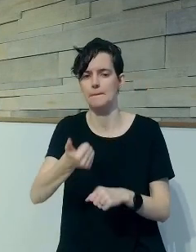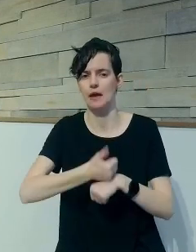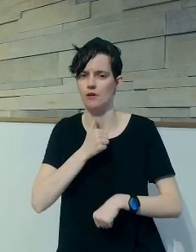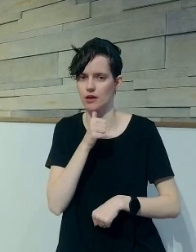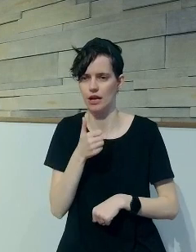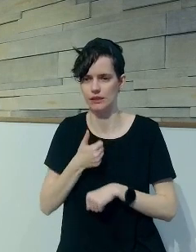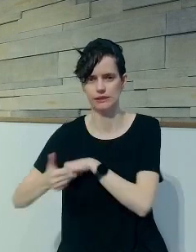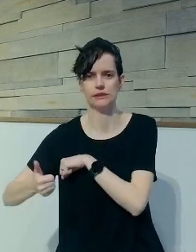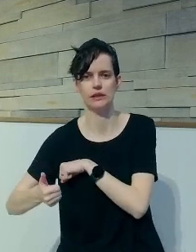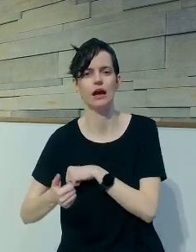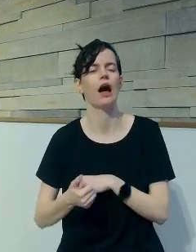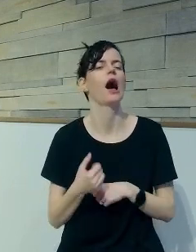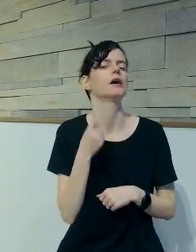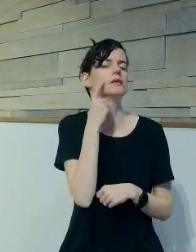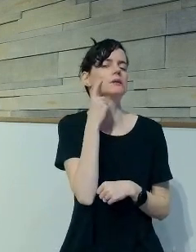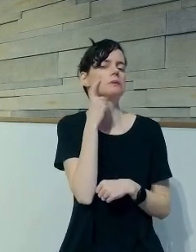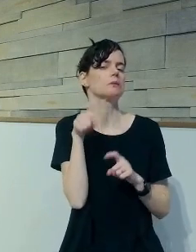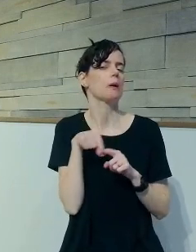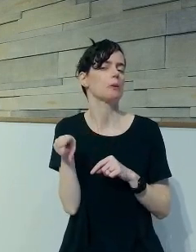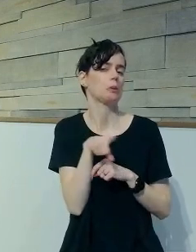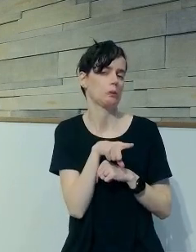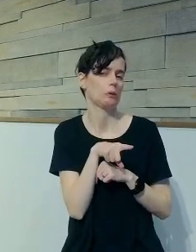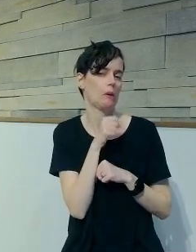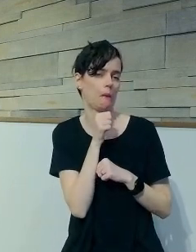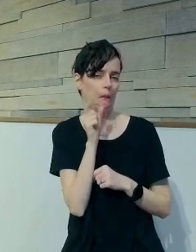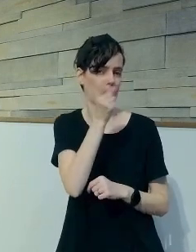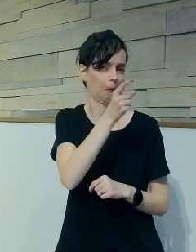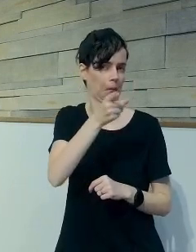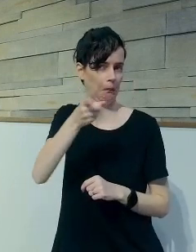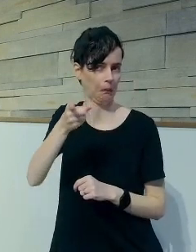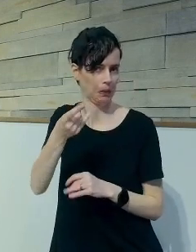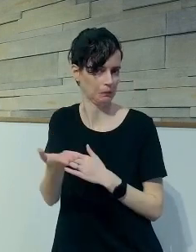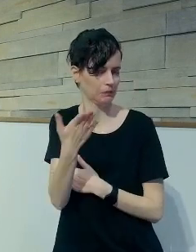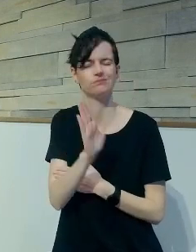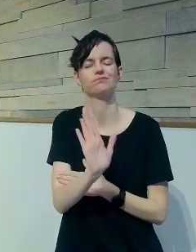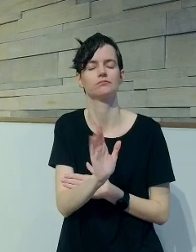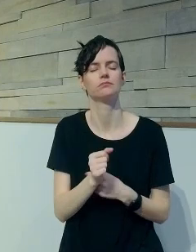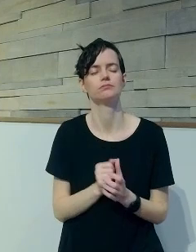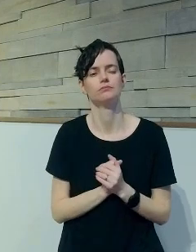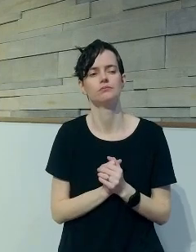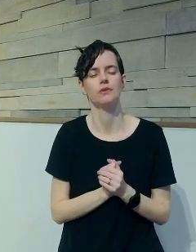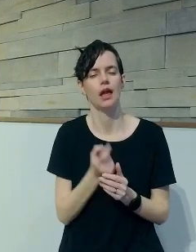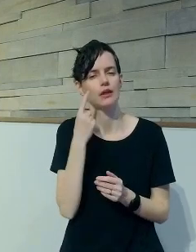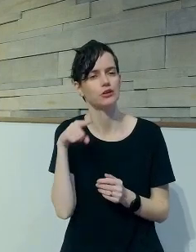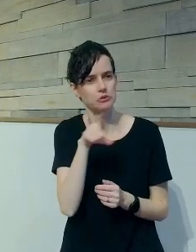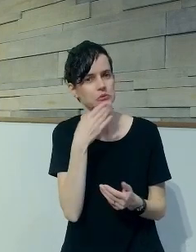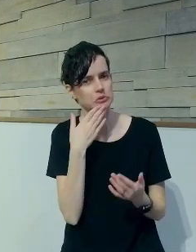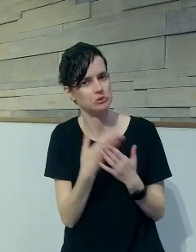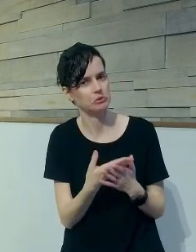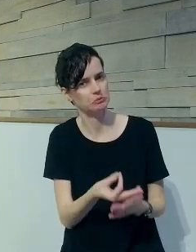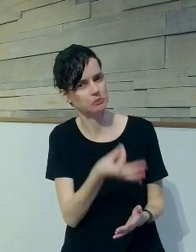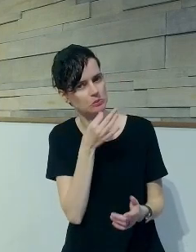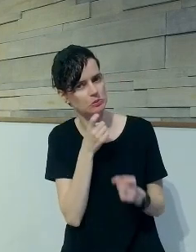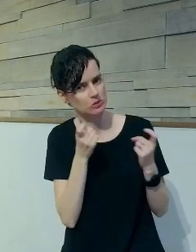sneaky suspicion about you too, by the way, okay? But I won't necessarily point my finger at you that hard this morning. I think you're pretty good experts at sin,